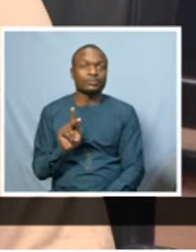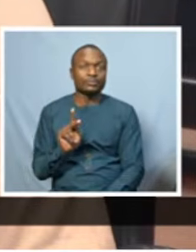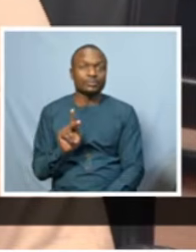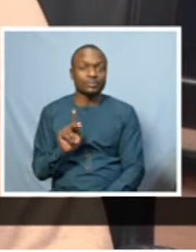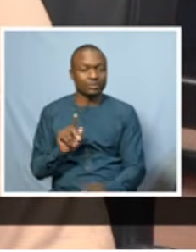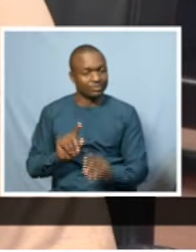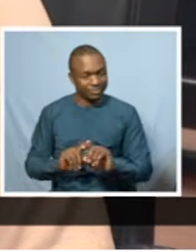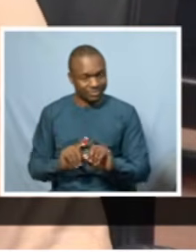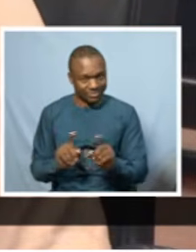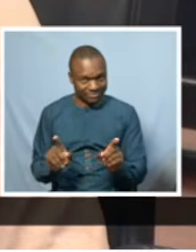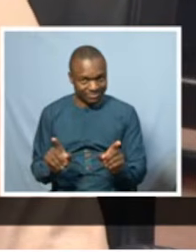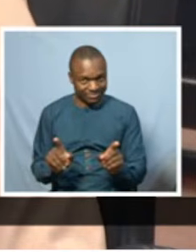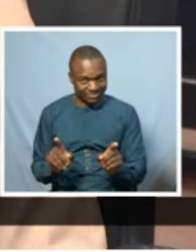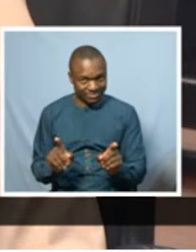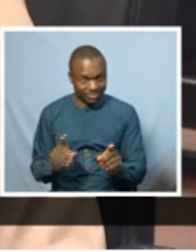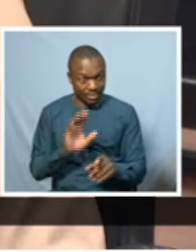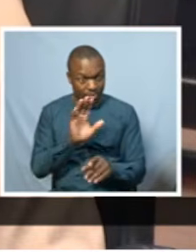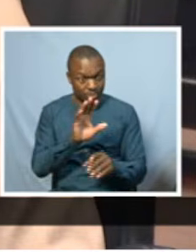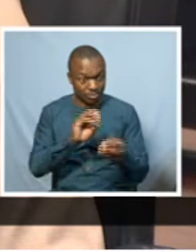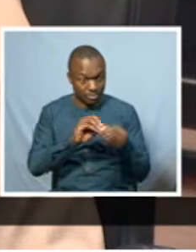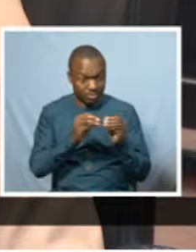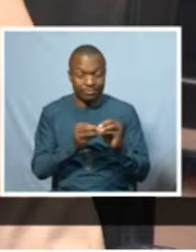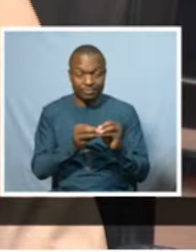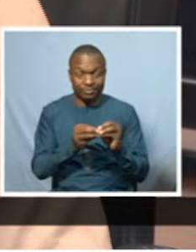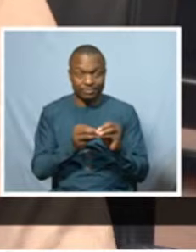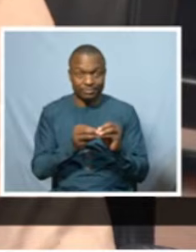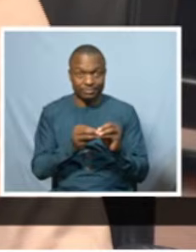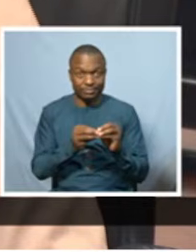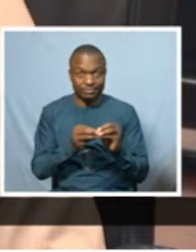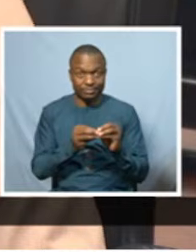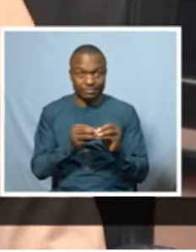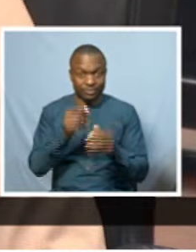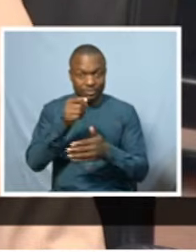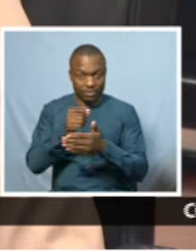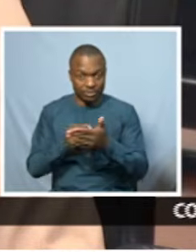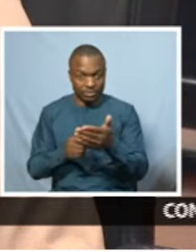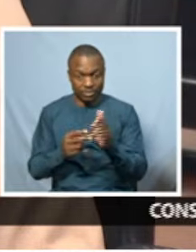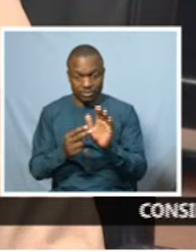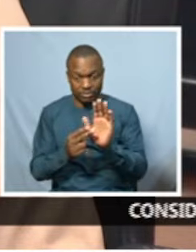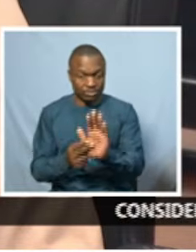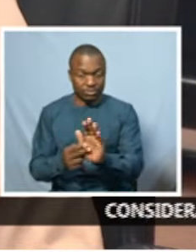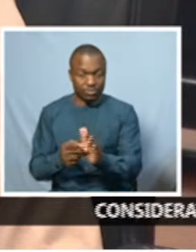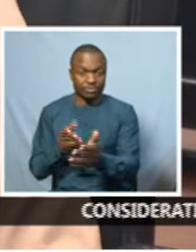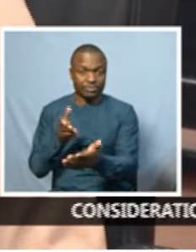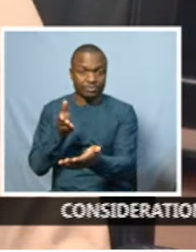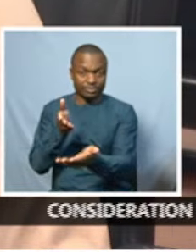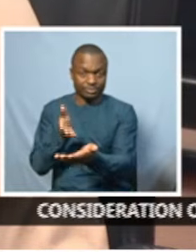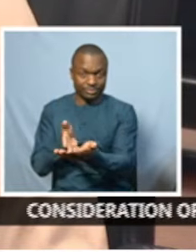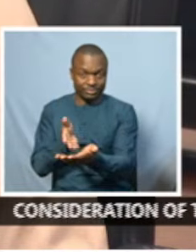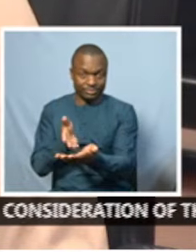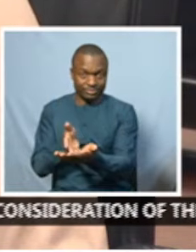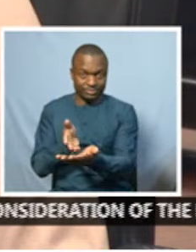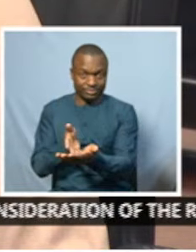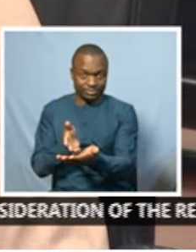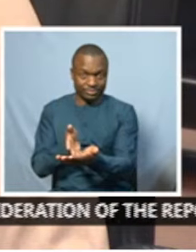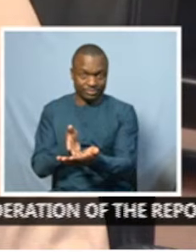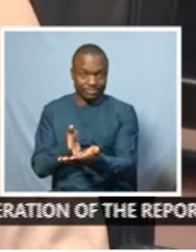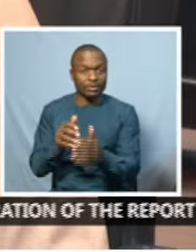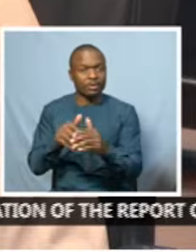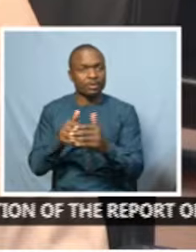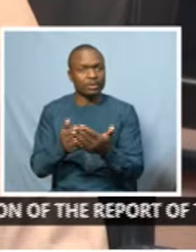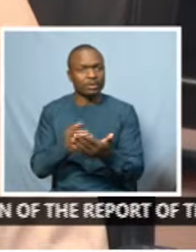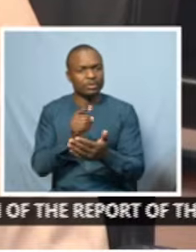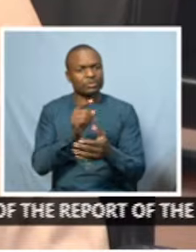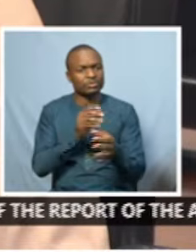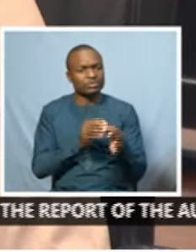is the difference between your figure and what is stated on this. How do you explain